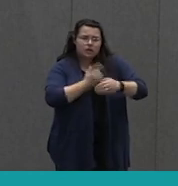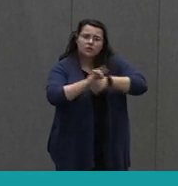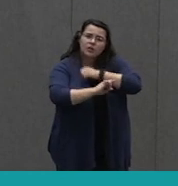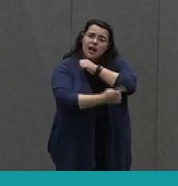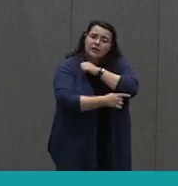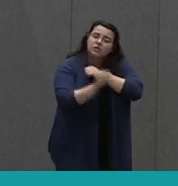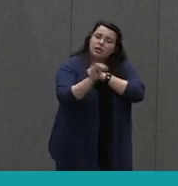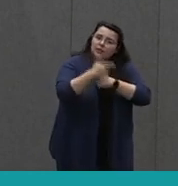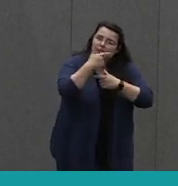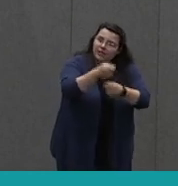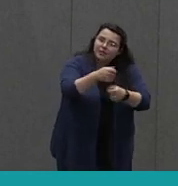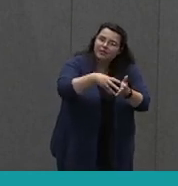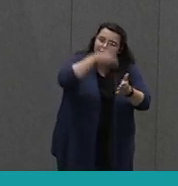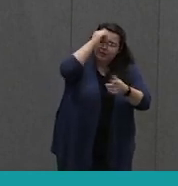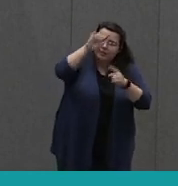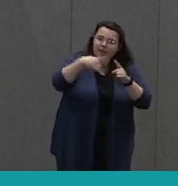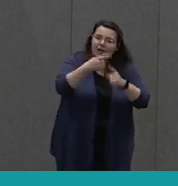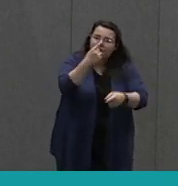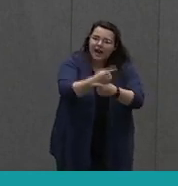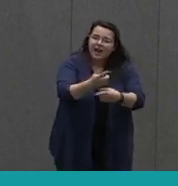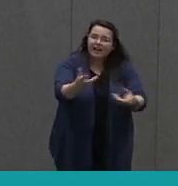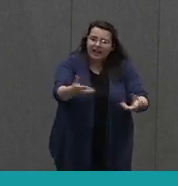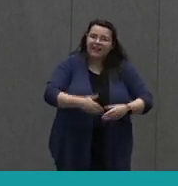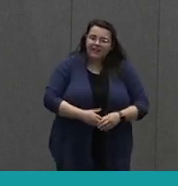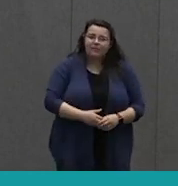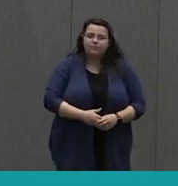Z's. Z's means sleeping.